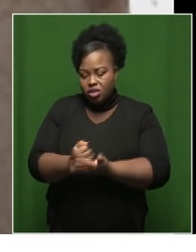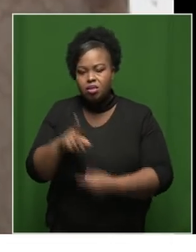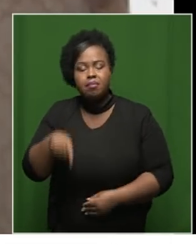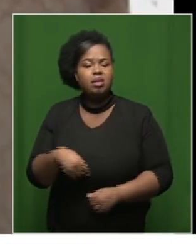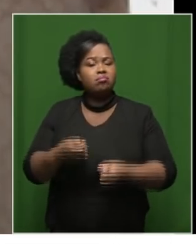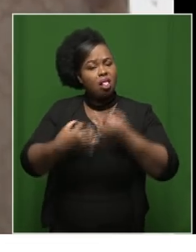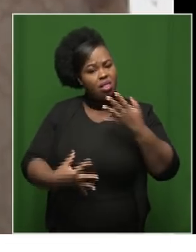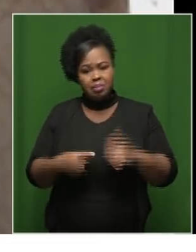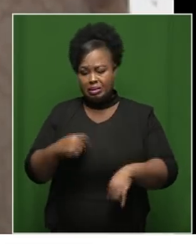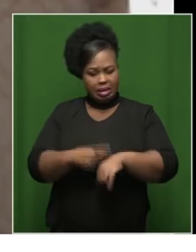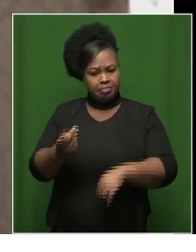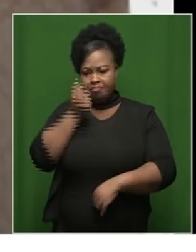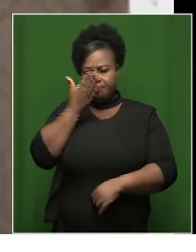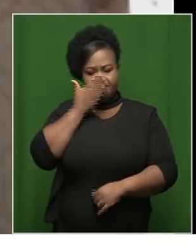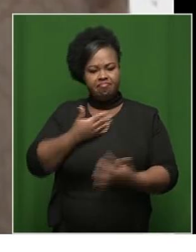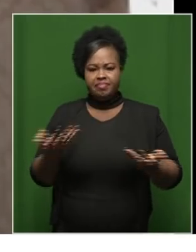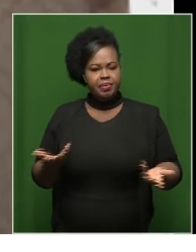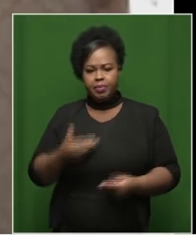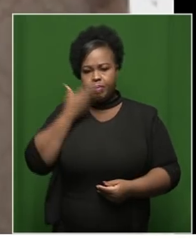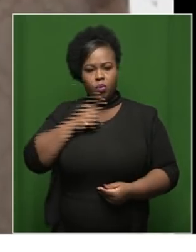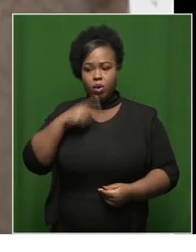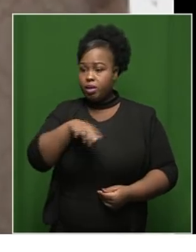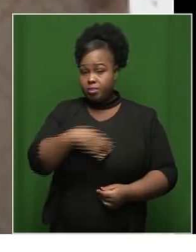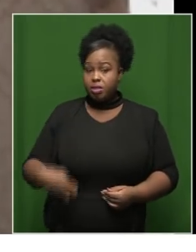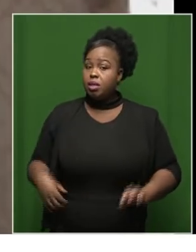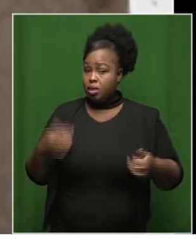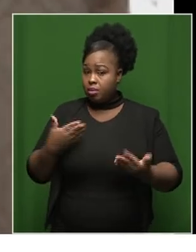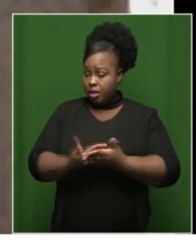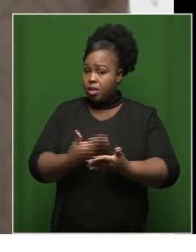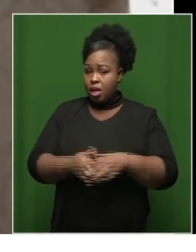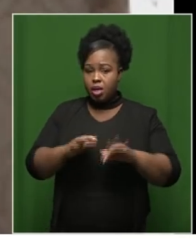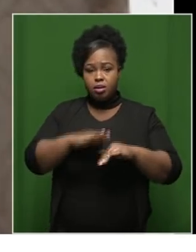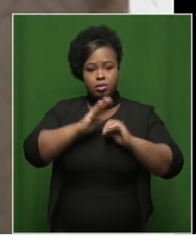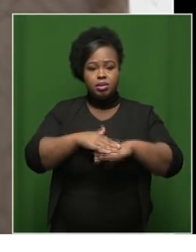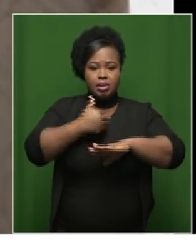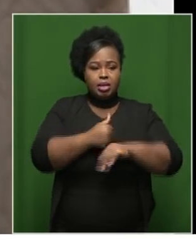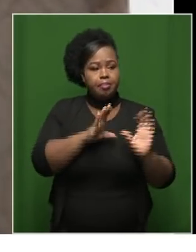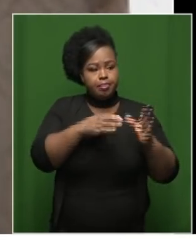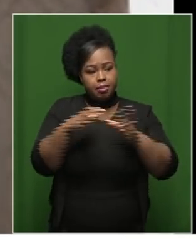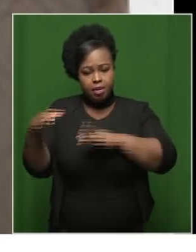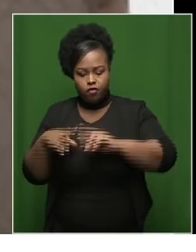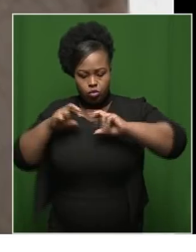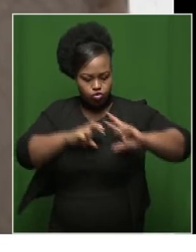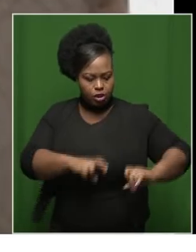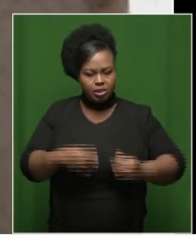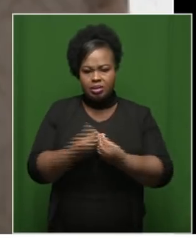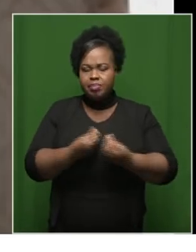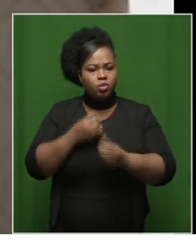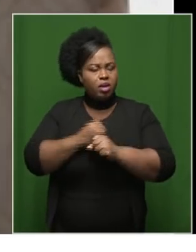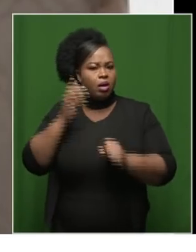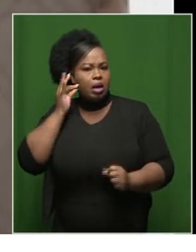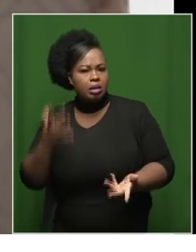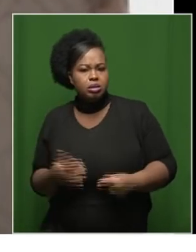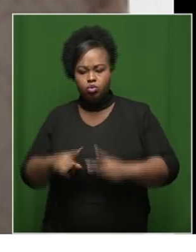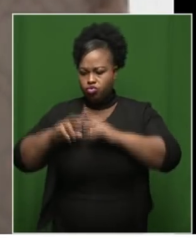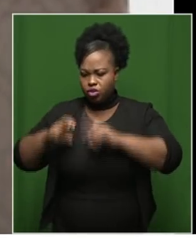But, we don't have the time. And the thing is, if the president was able to set up these bodies to research the vaccine, something that we've never heard of, to do